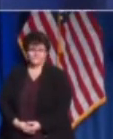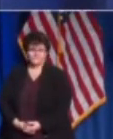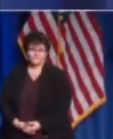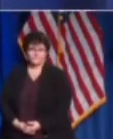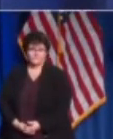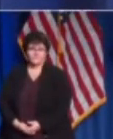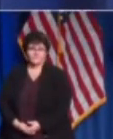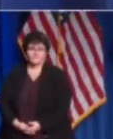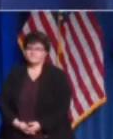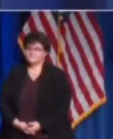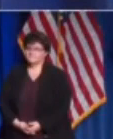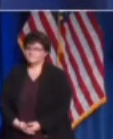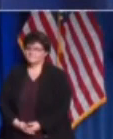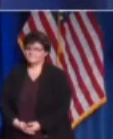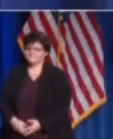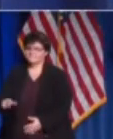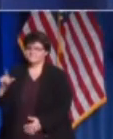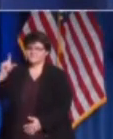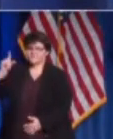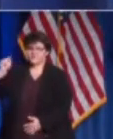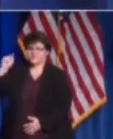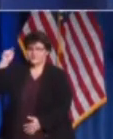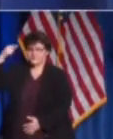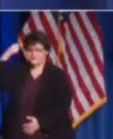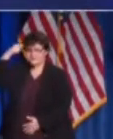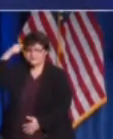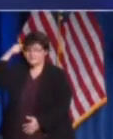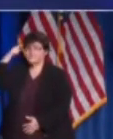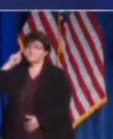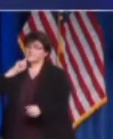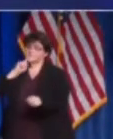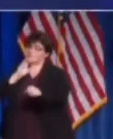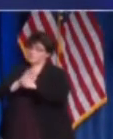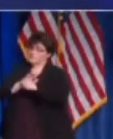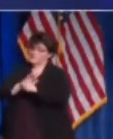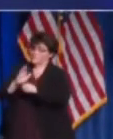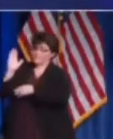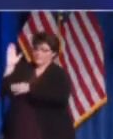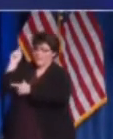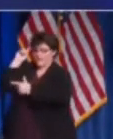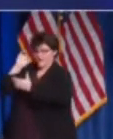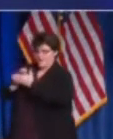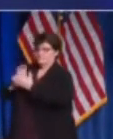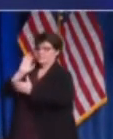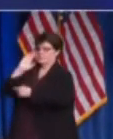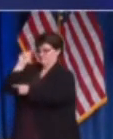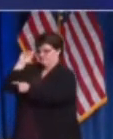Lieutenant Governor Susan Weissowitz will now be sworn in by her husband, David Donaldson.